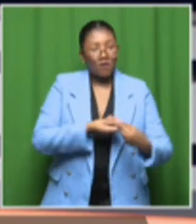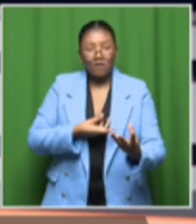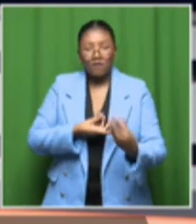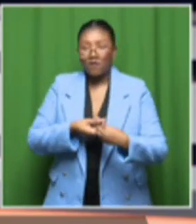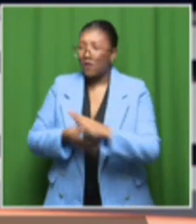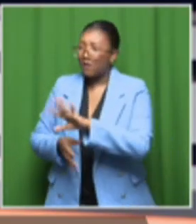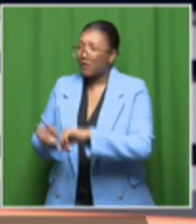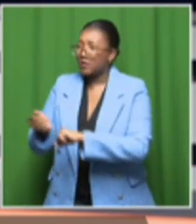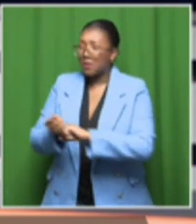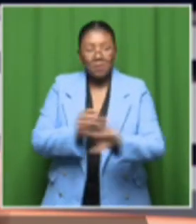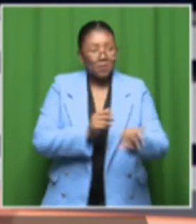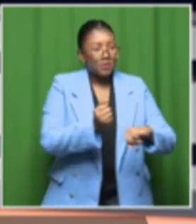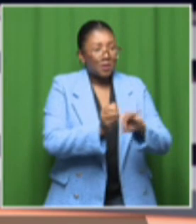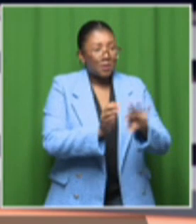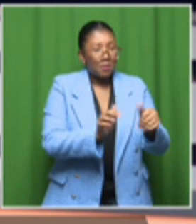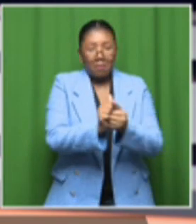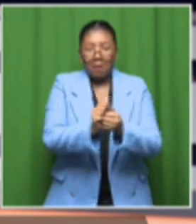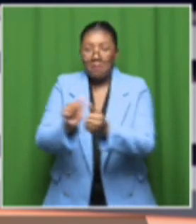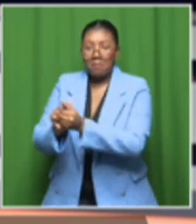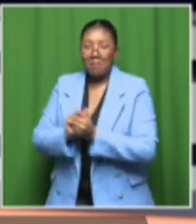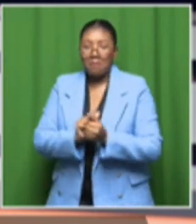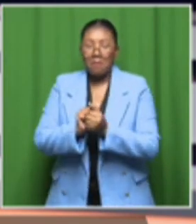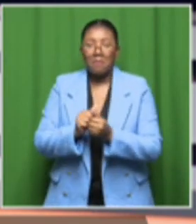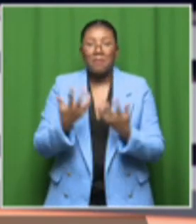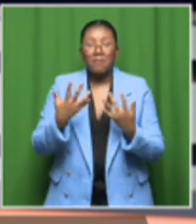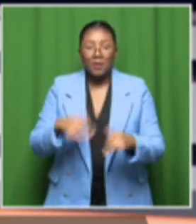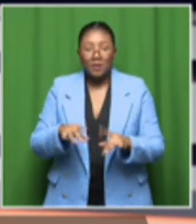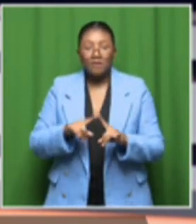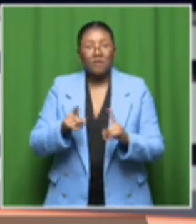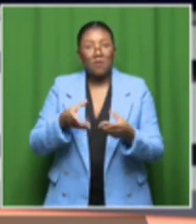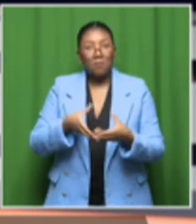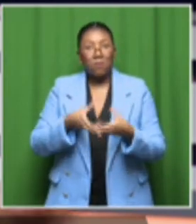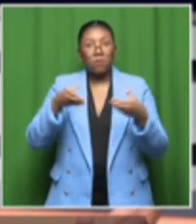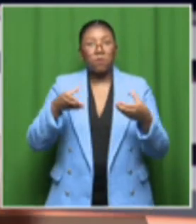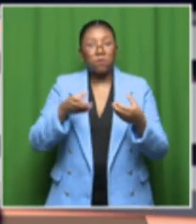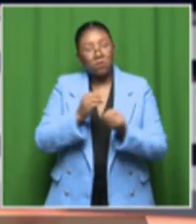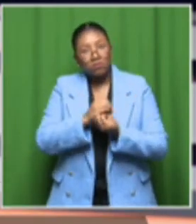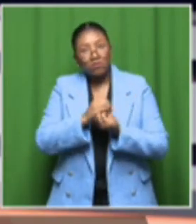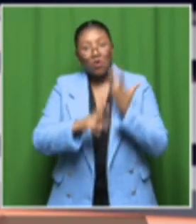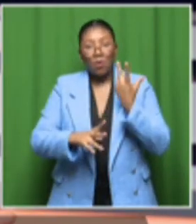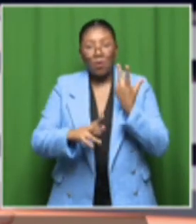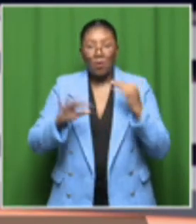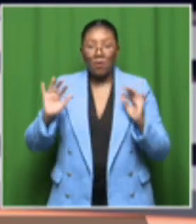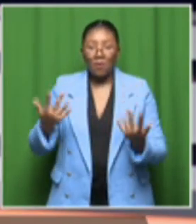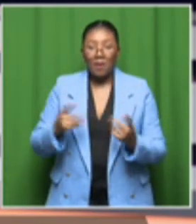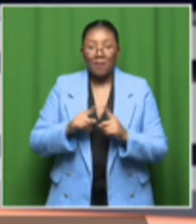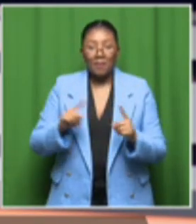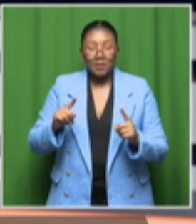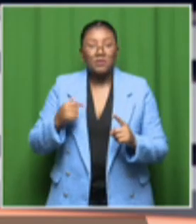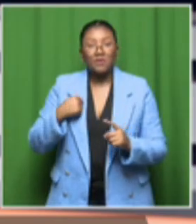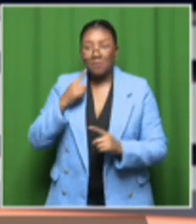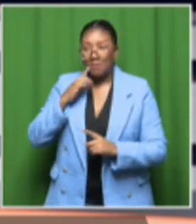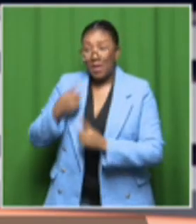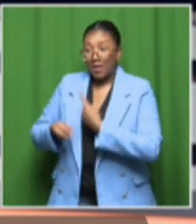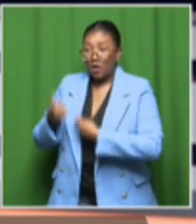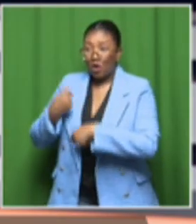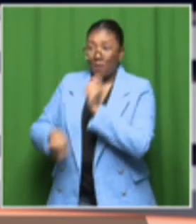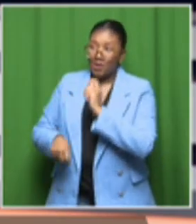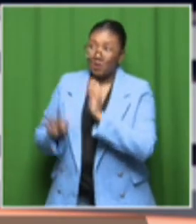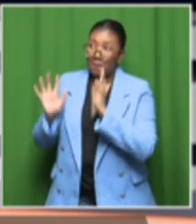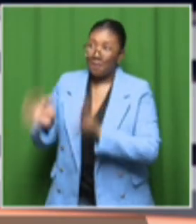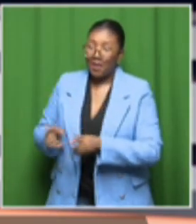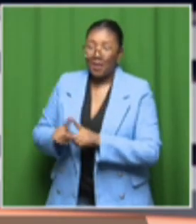like practically when you're going to be growing and selecting the artists? You mentioned it's not just going to be commercial. I mean, it's also